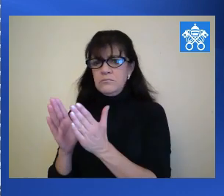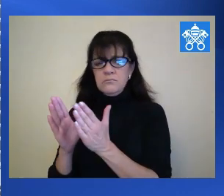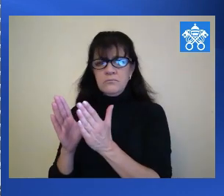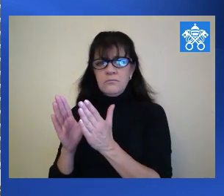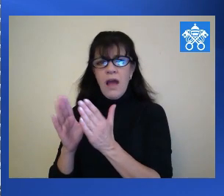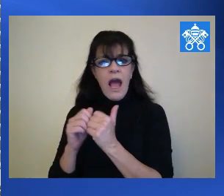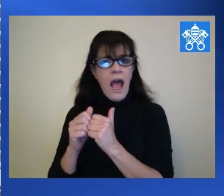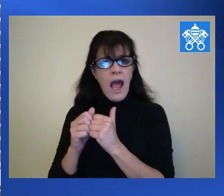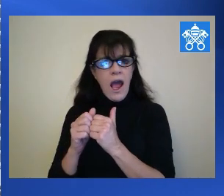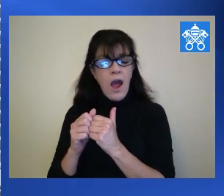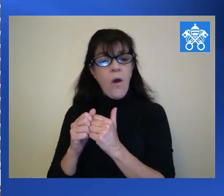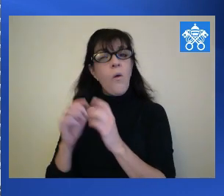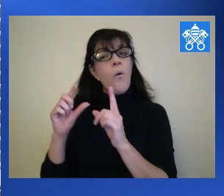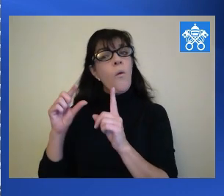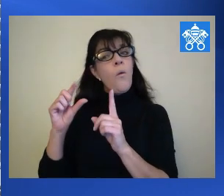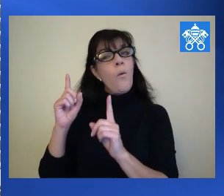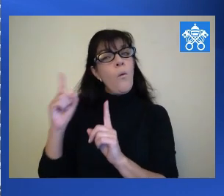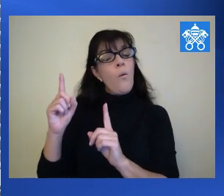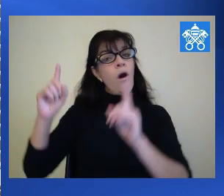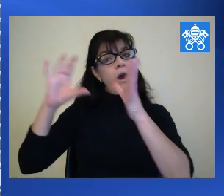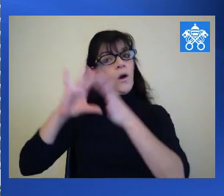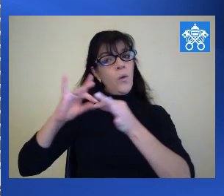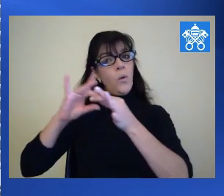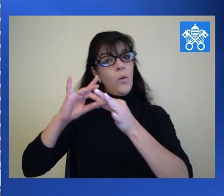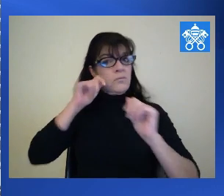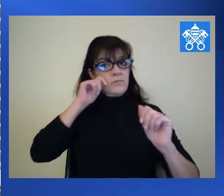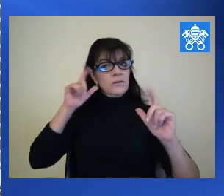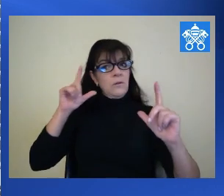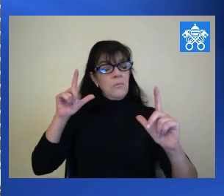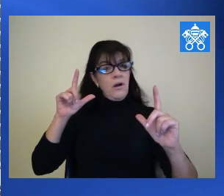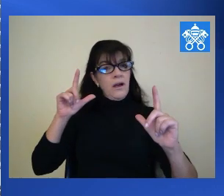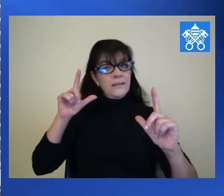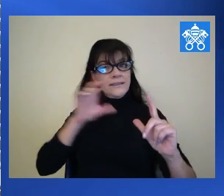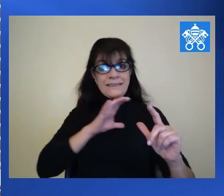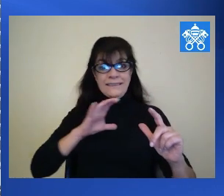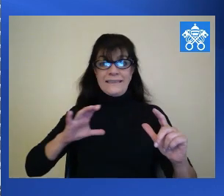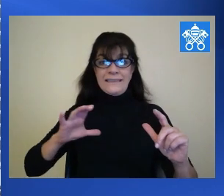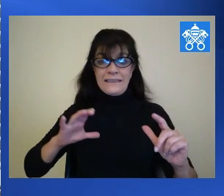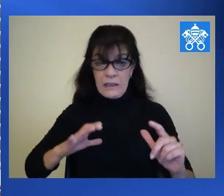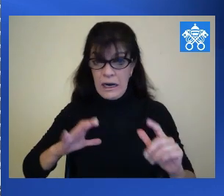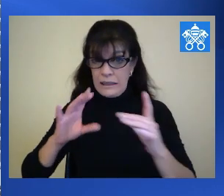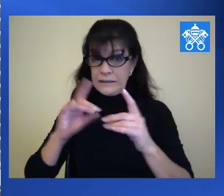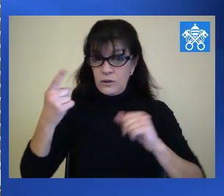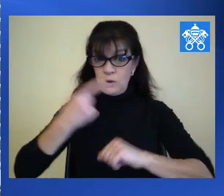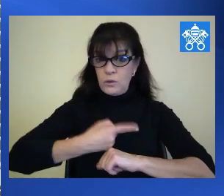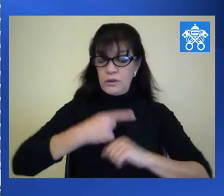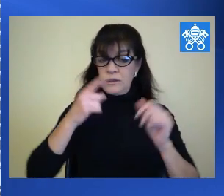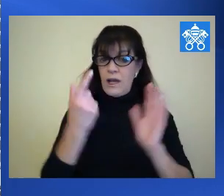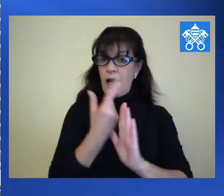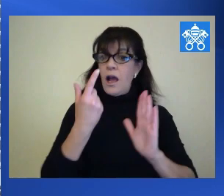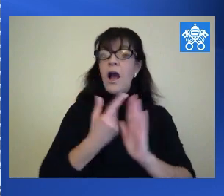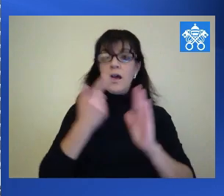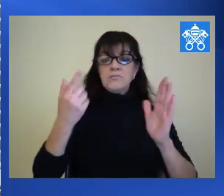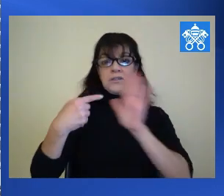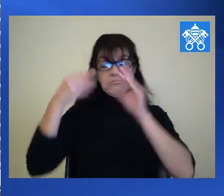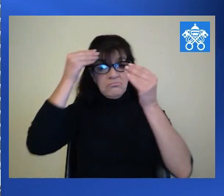It lies, perhaps, in a word that surprises us. Christ reveals it in the final phrase of today's